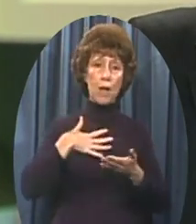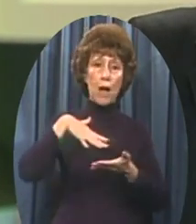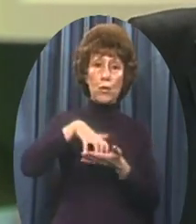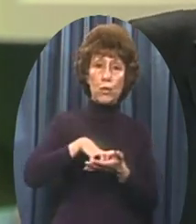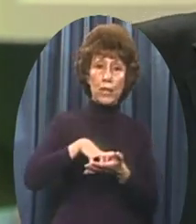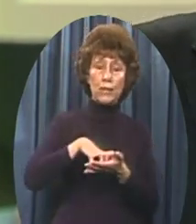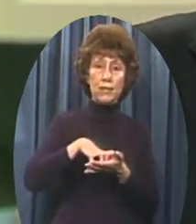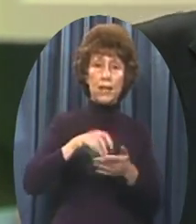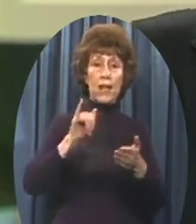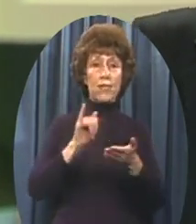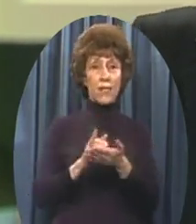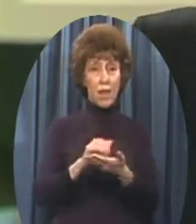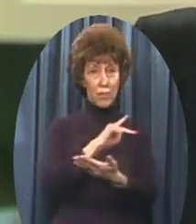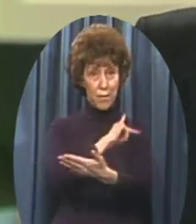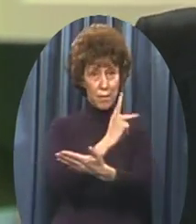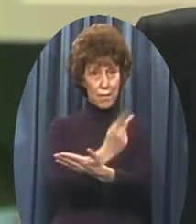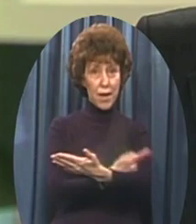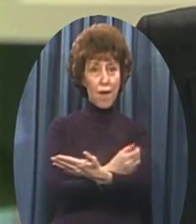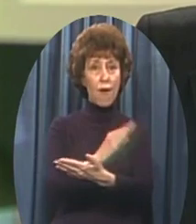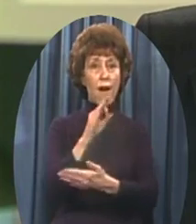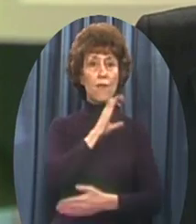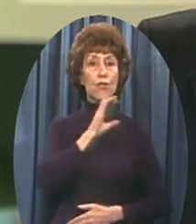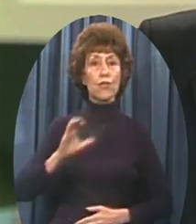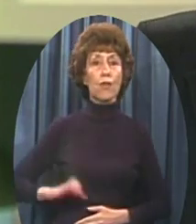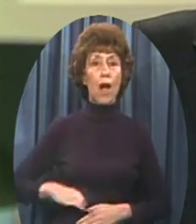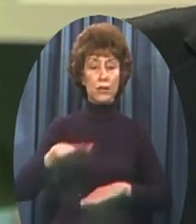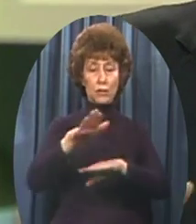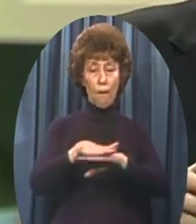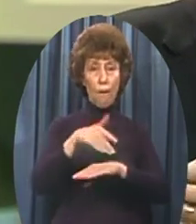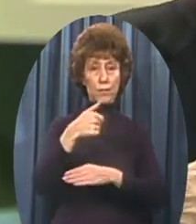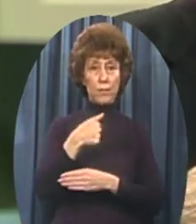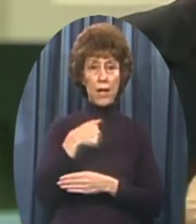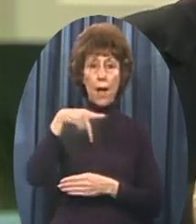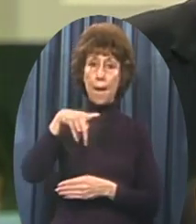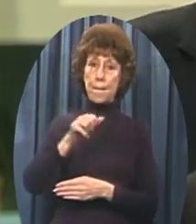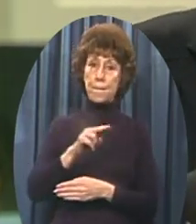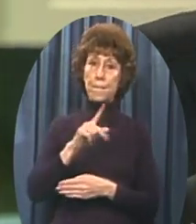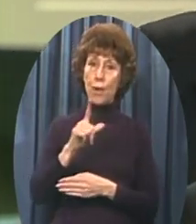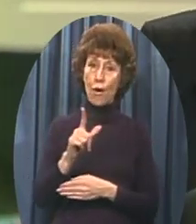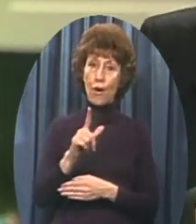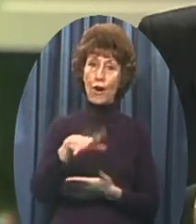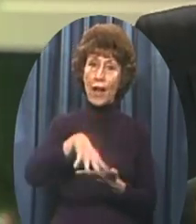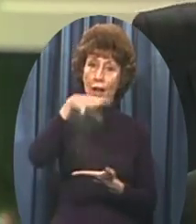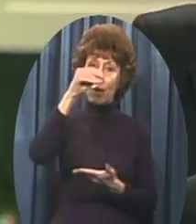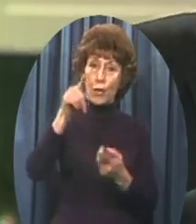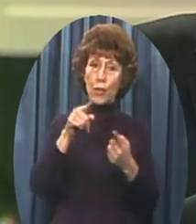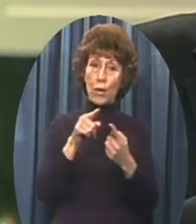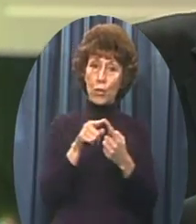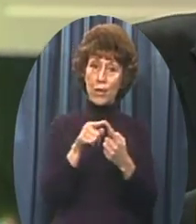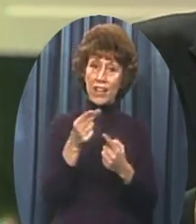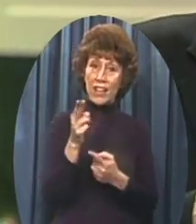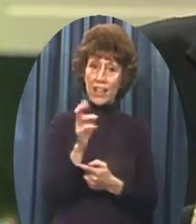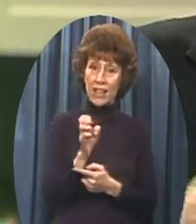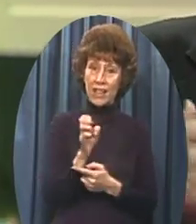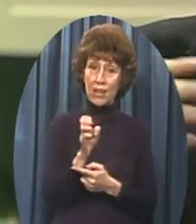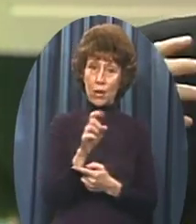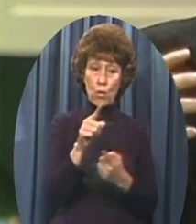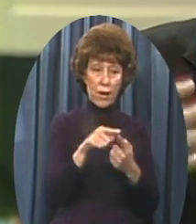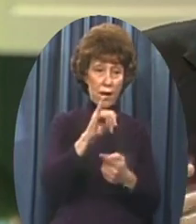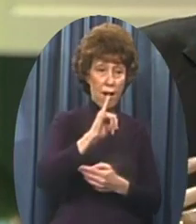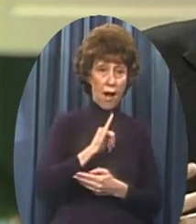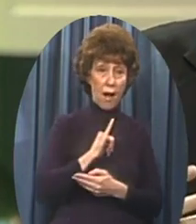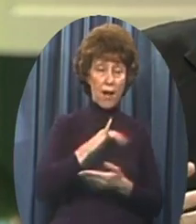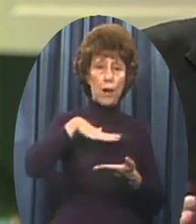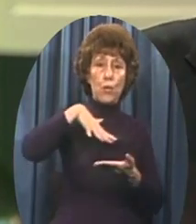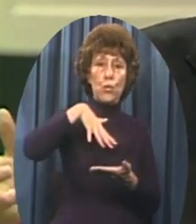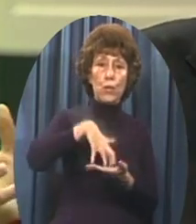that the power of Christ may rest upon me." Paul had learned that when I am weak, verse 10, chapter 12, when I